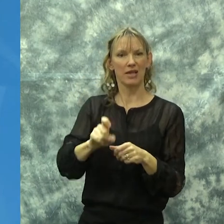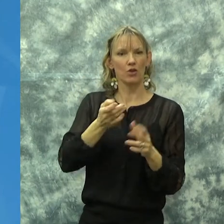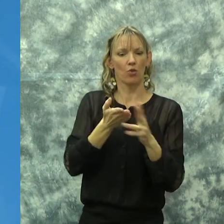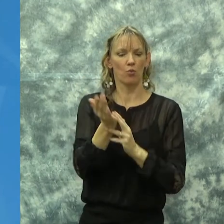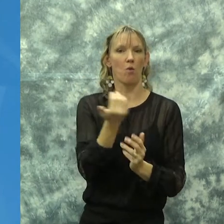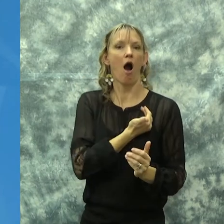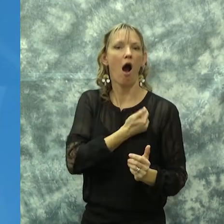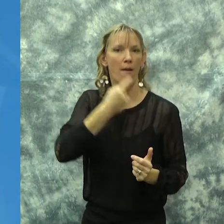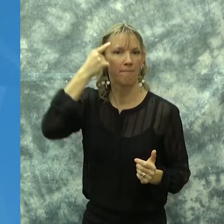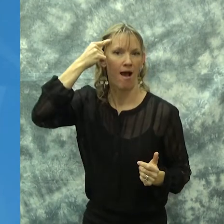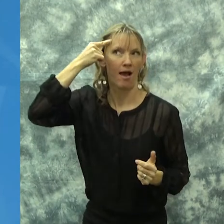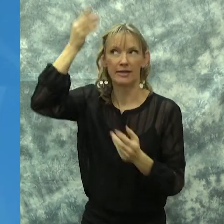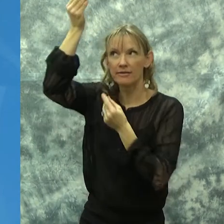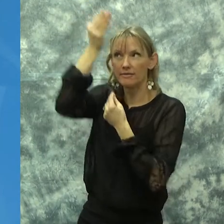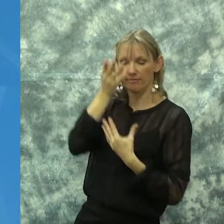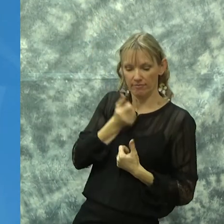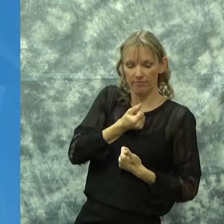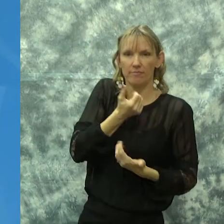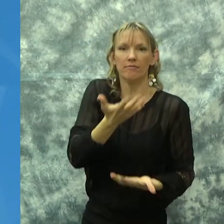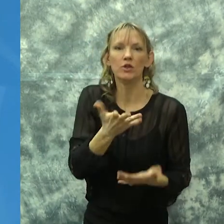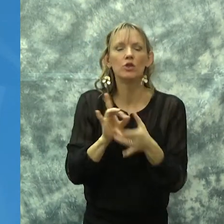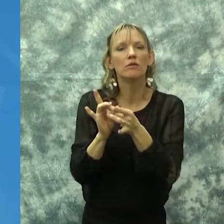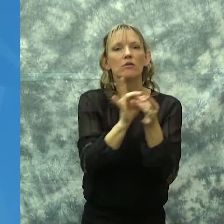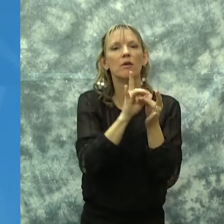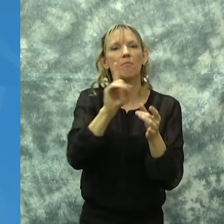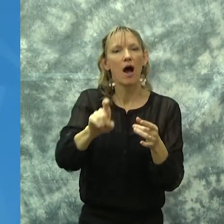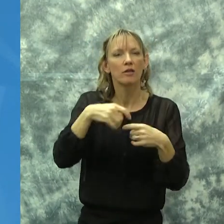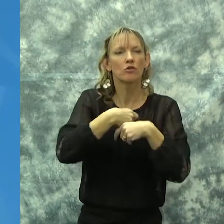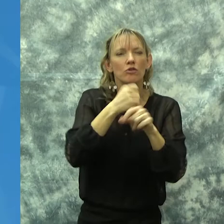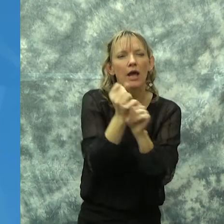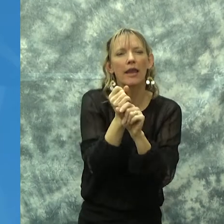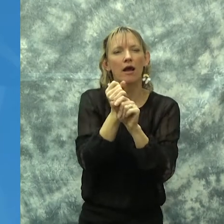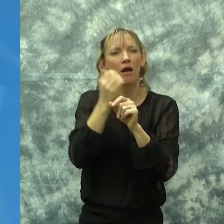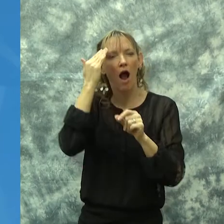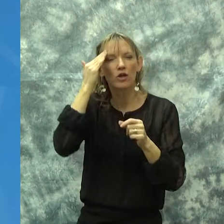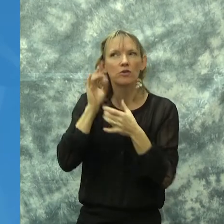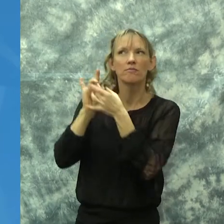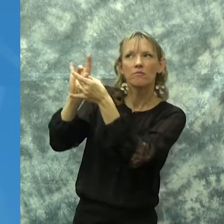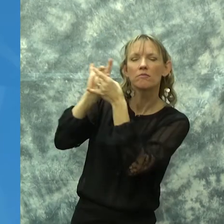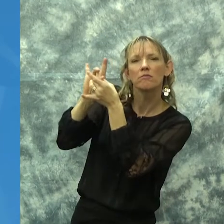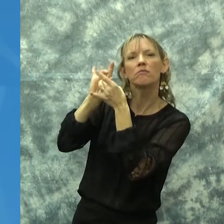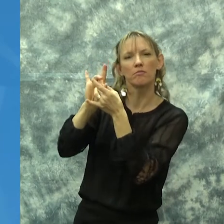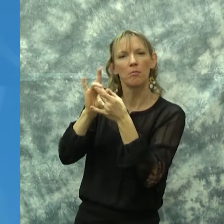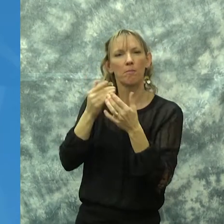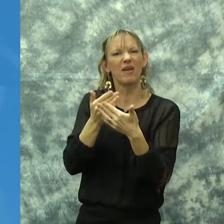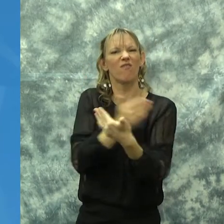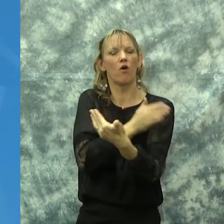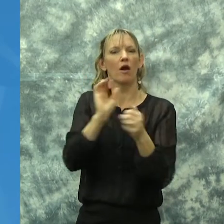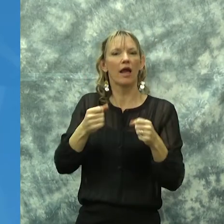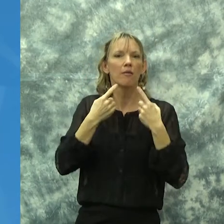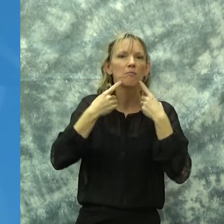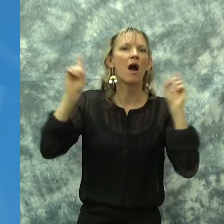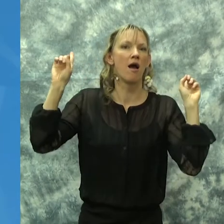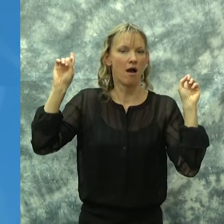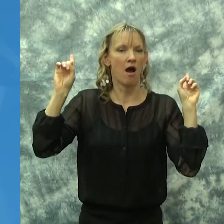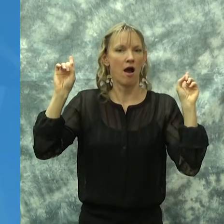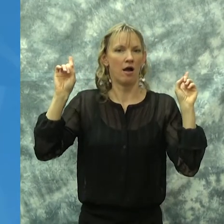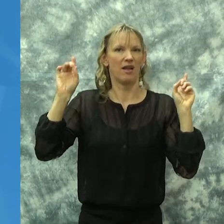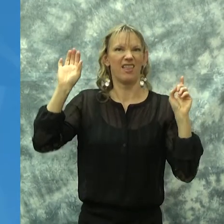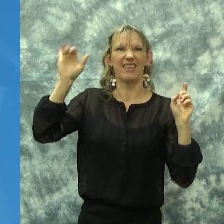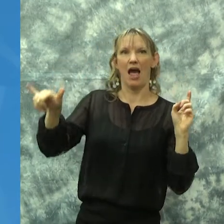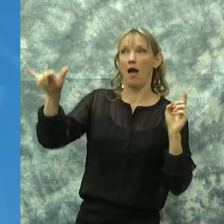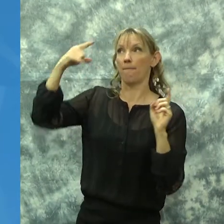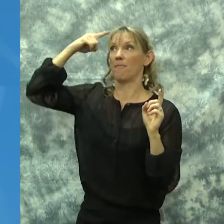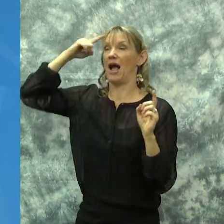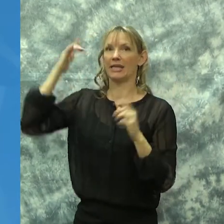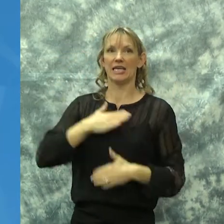own minds. A unity must be established and a conscious connection must be made before we can derive the benefits which the greater mind is willing